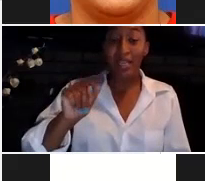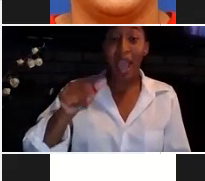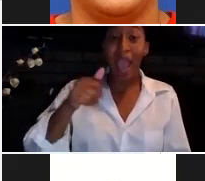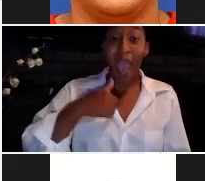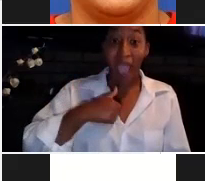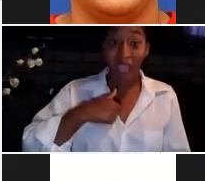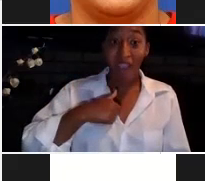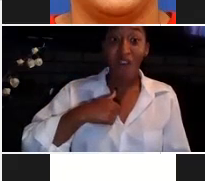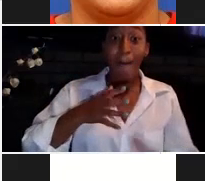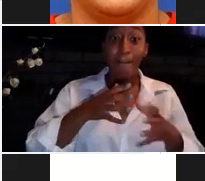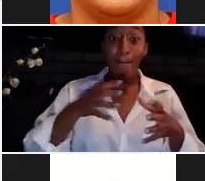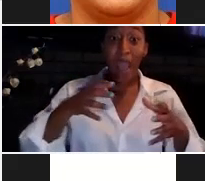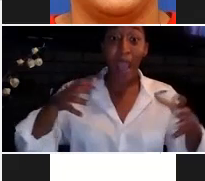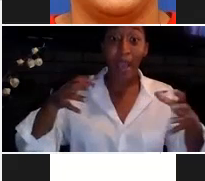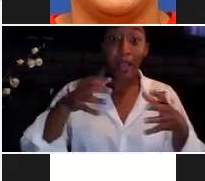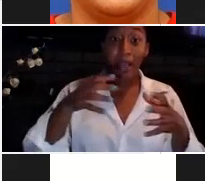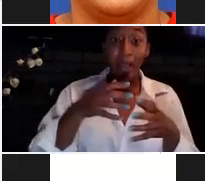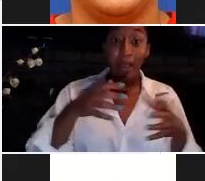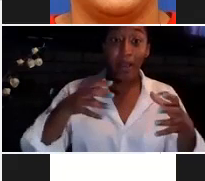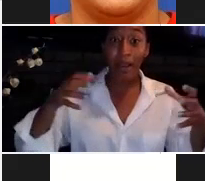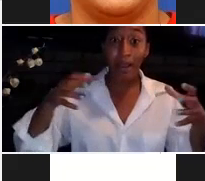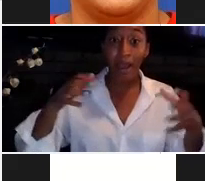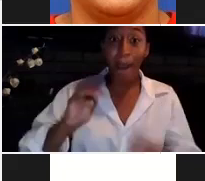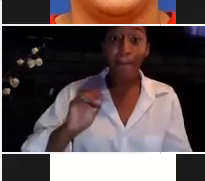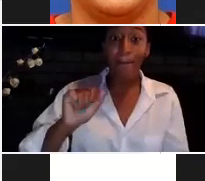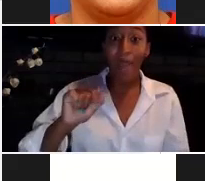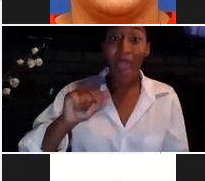Magnitude and direction. Magnitude means the number,